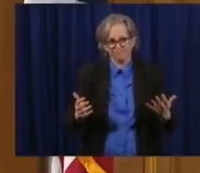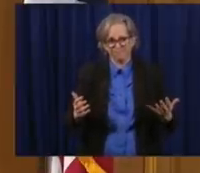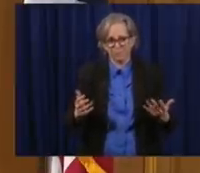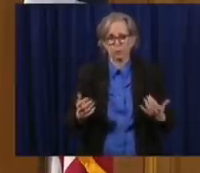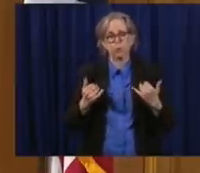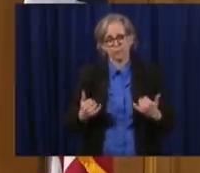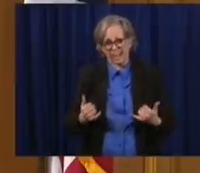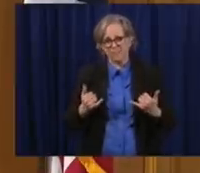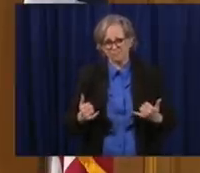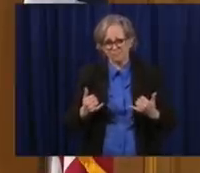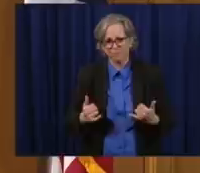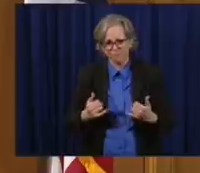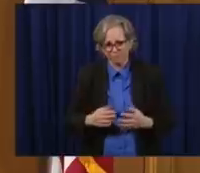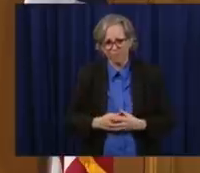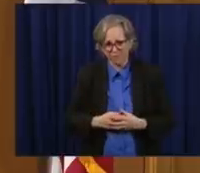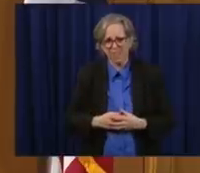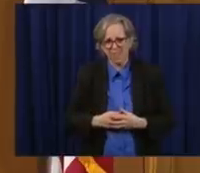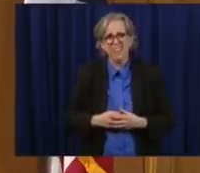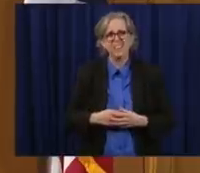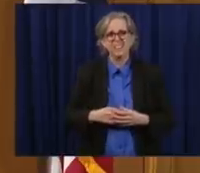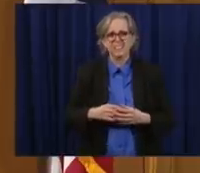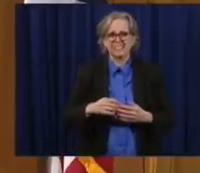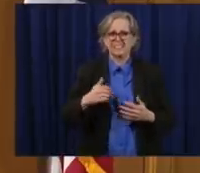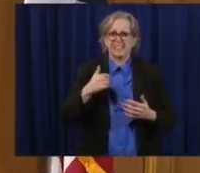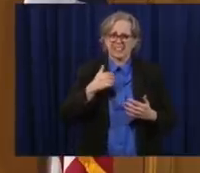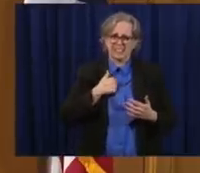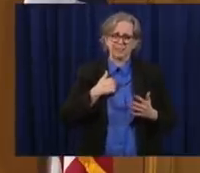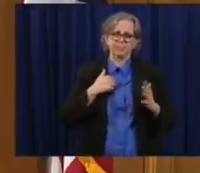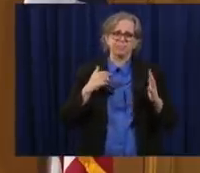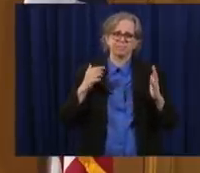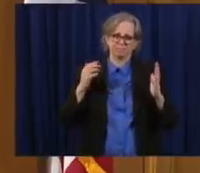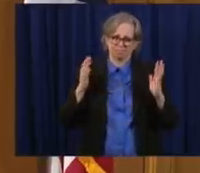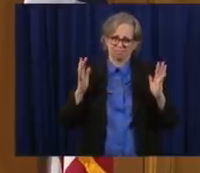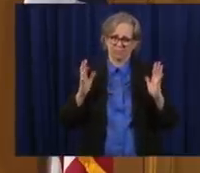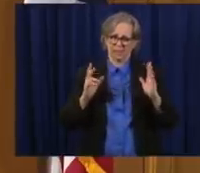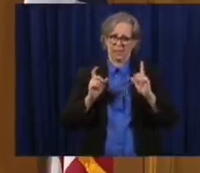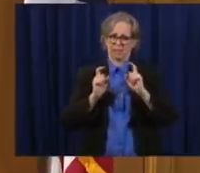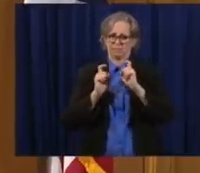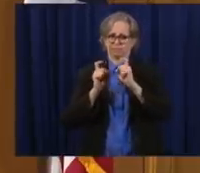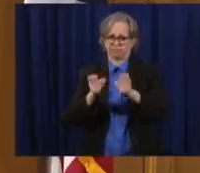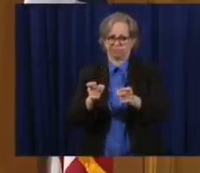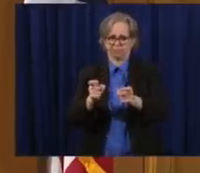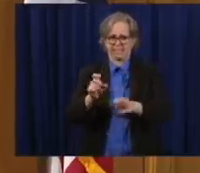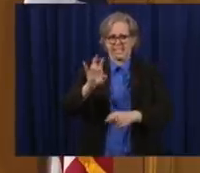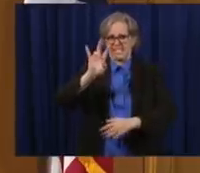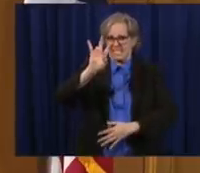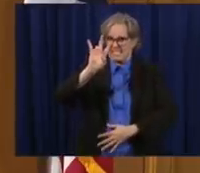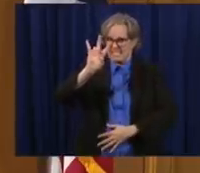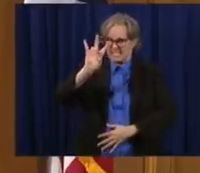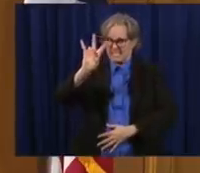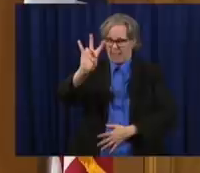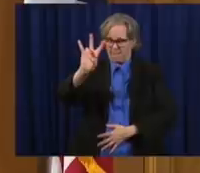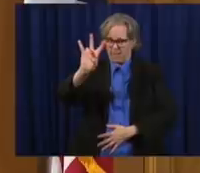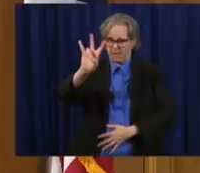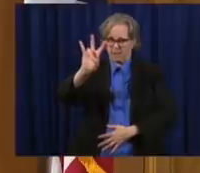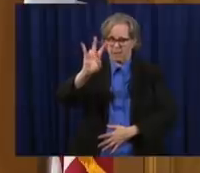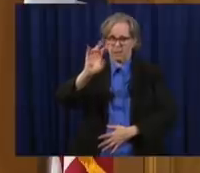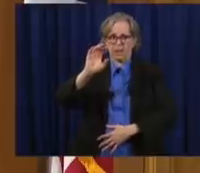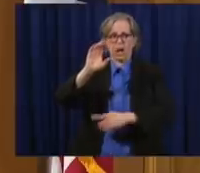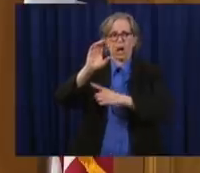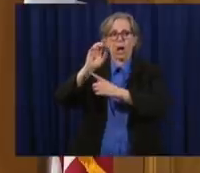granting 7 commutations to prisoners. I am